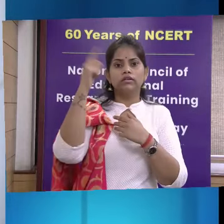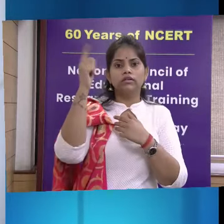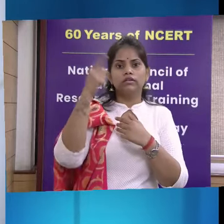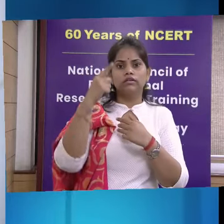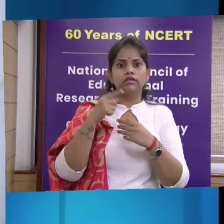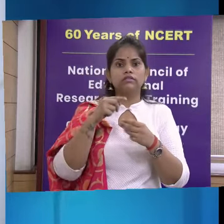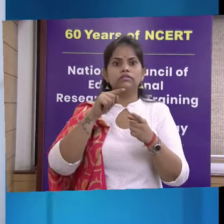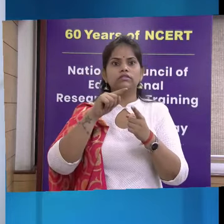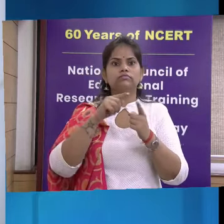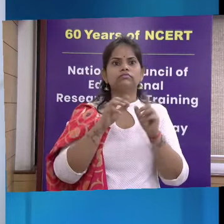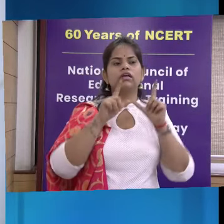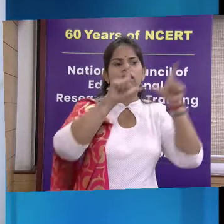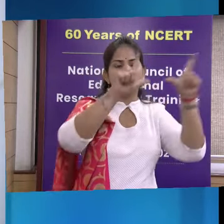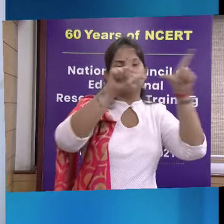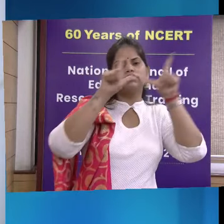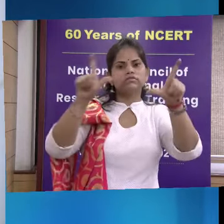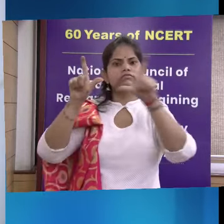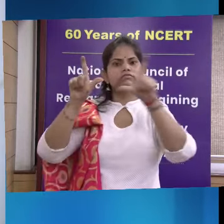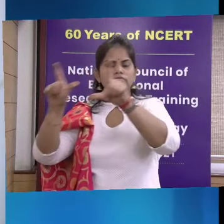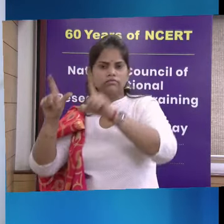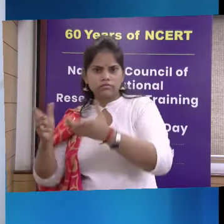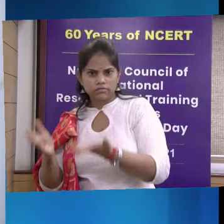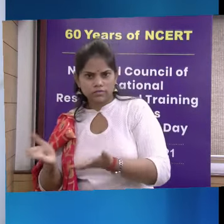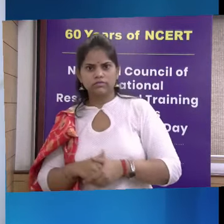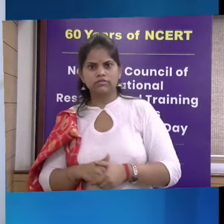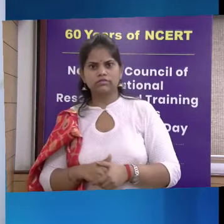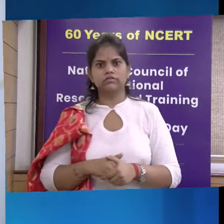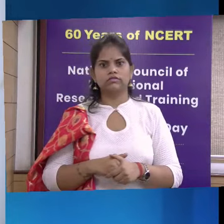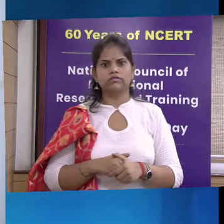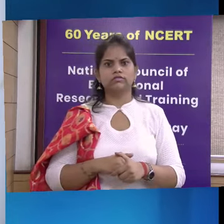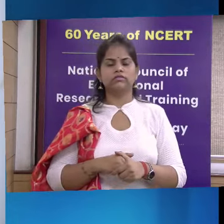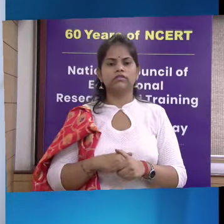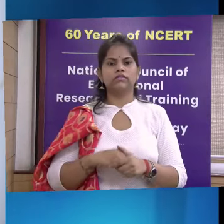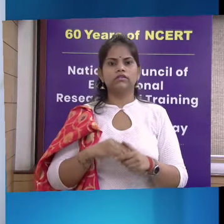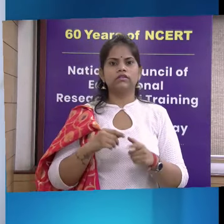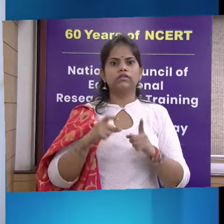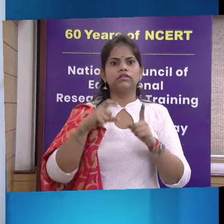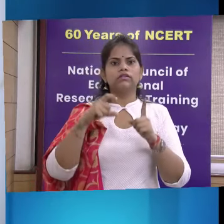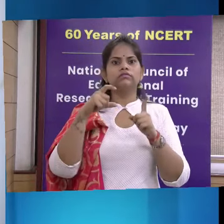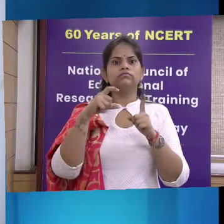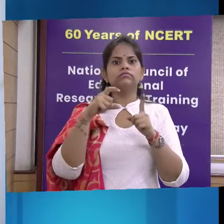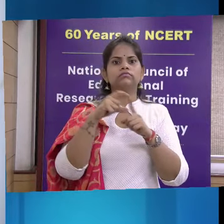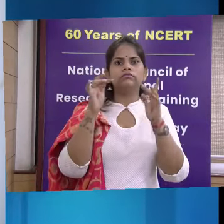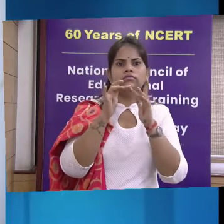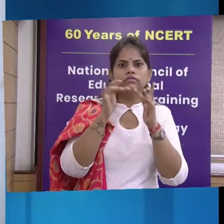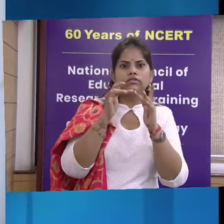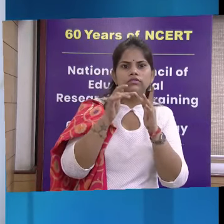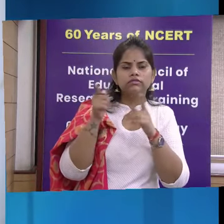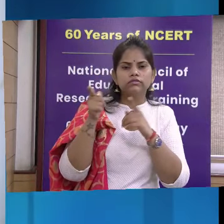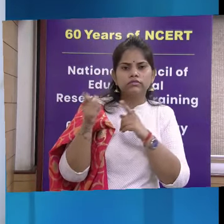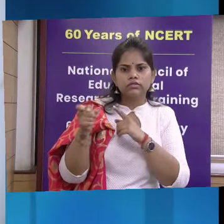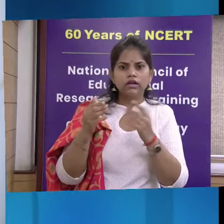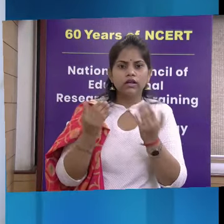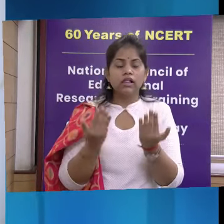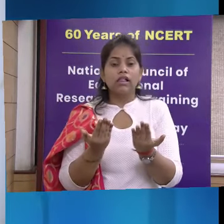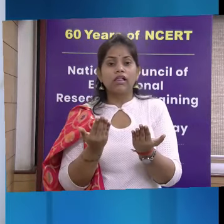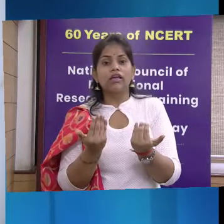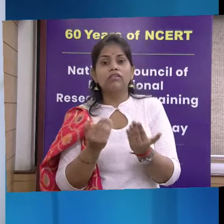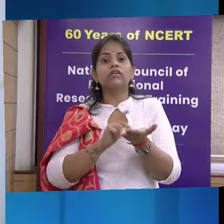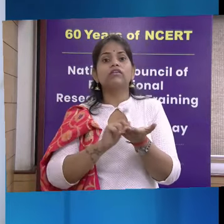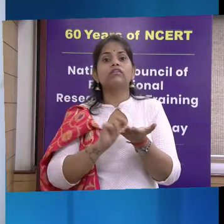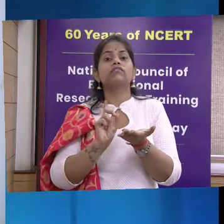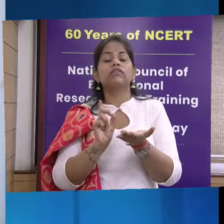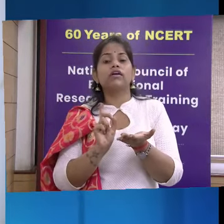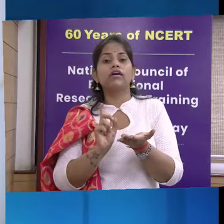Mela, etc. Digitalization of educational resources and making them available on